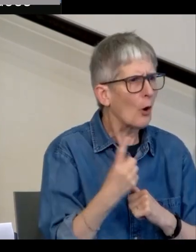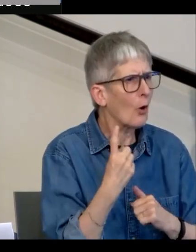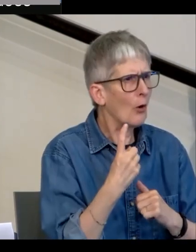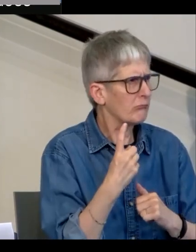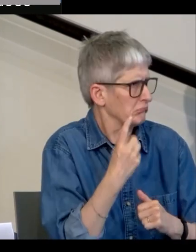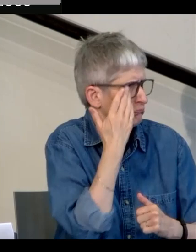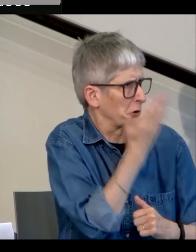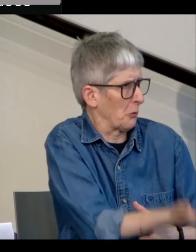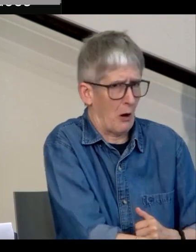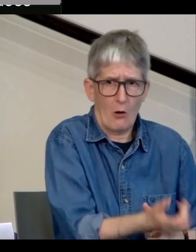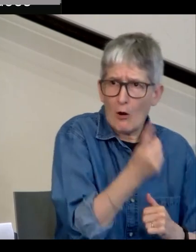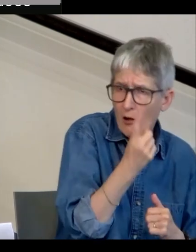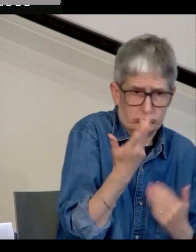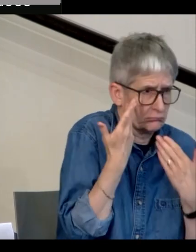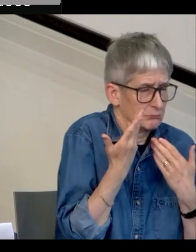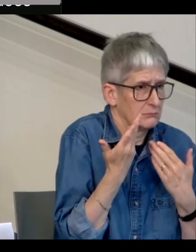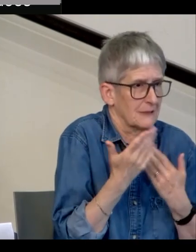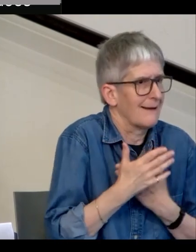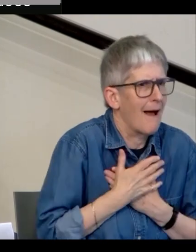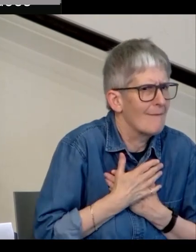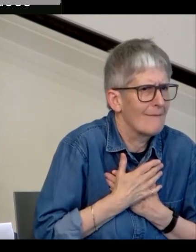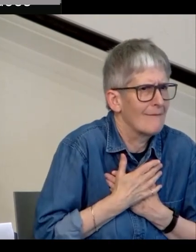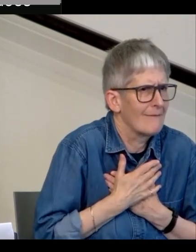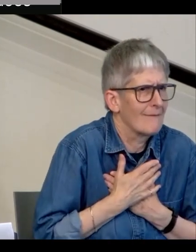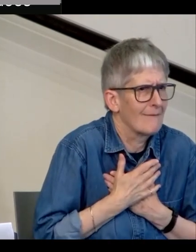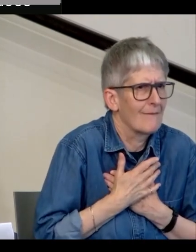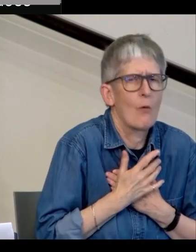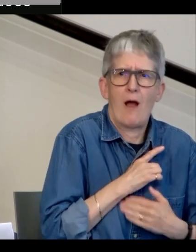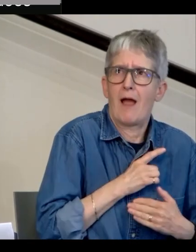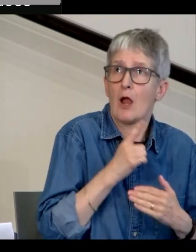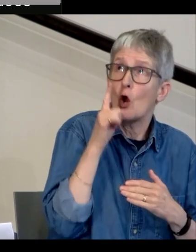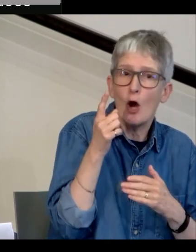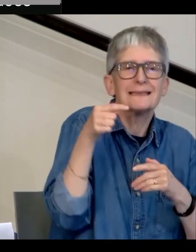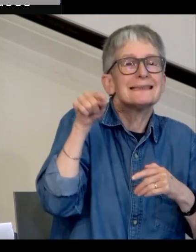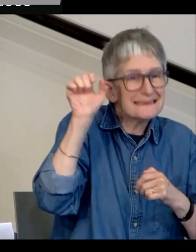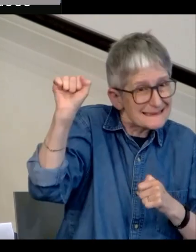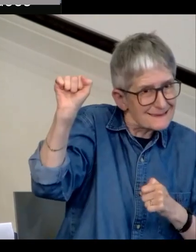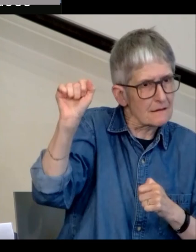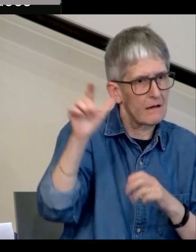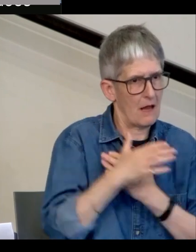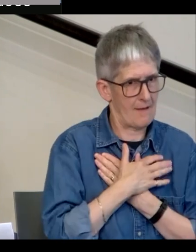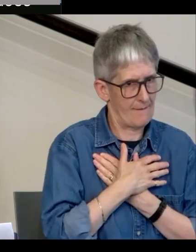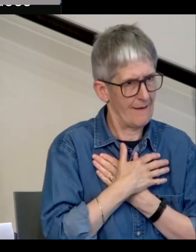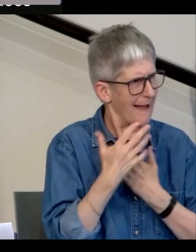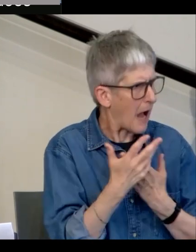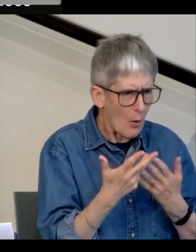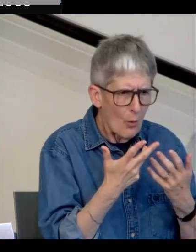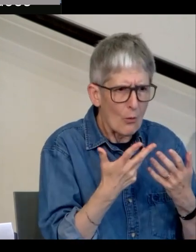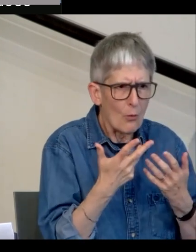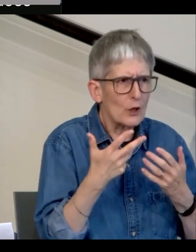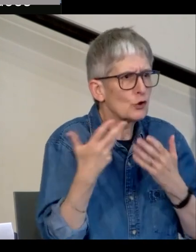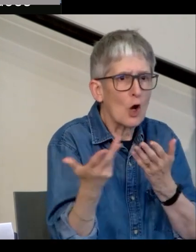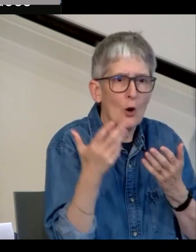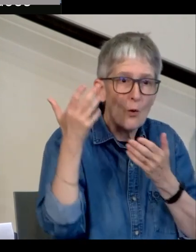not love does not know God, because God is love. This is how God showed his love among us.